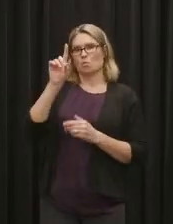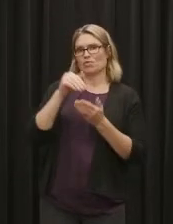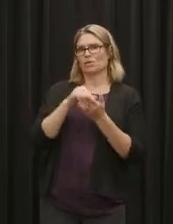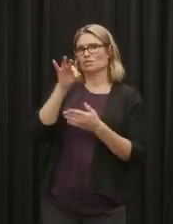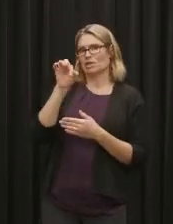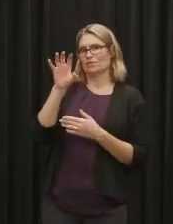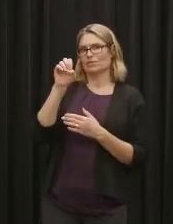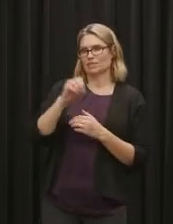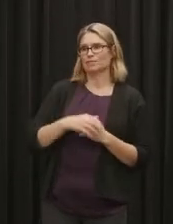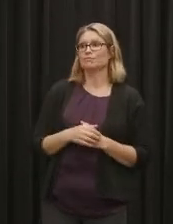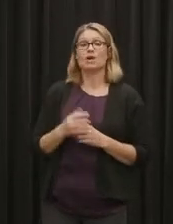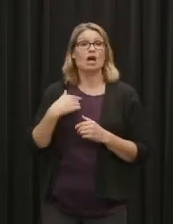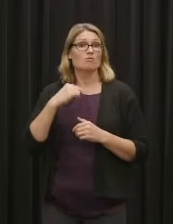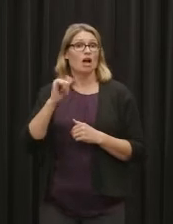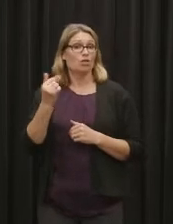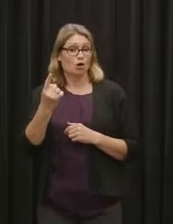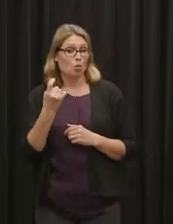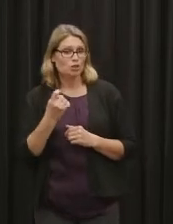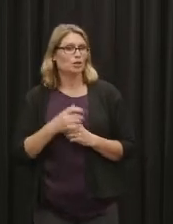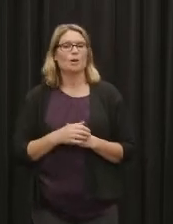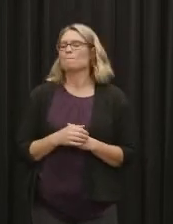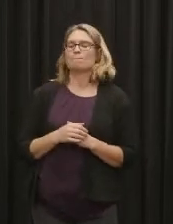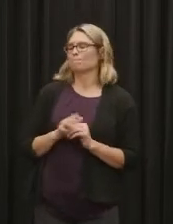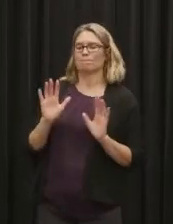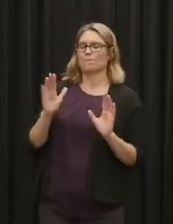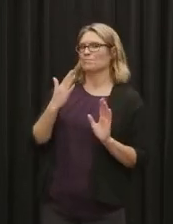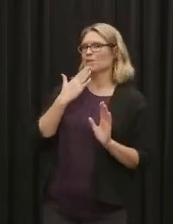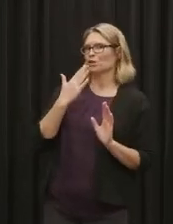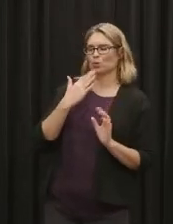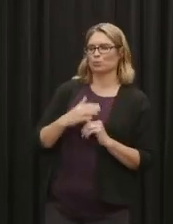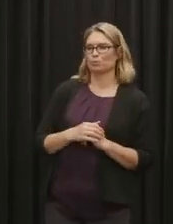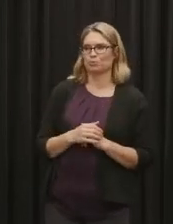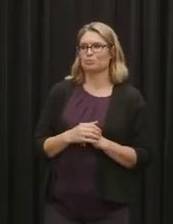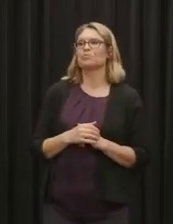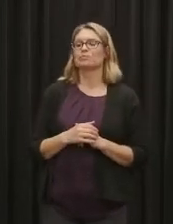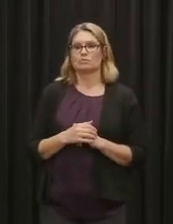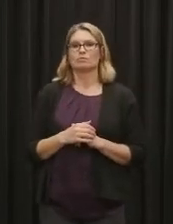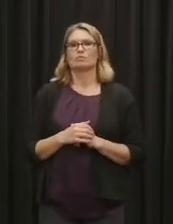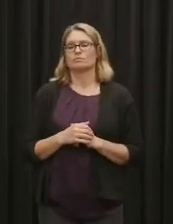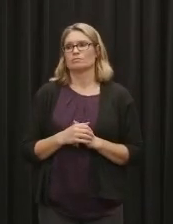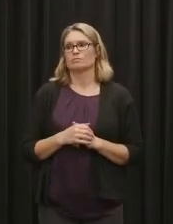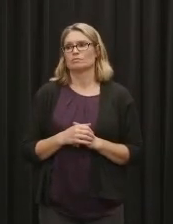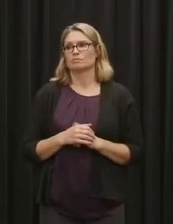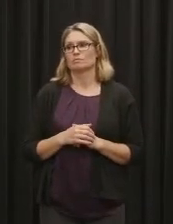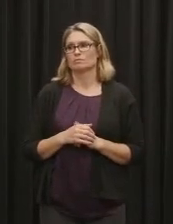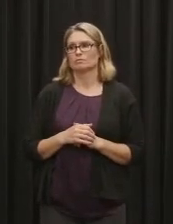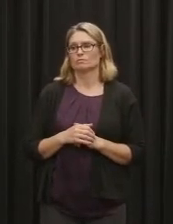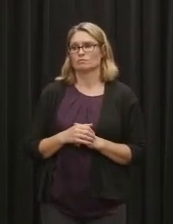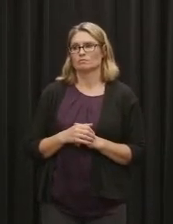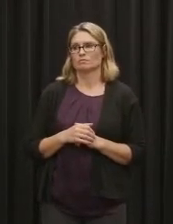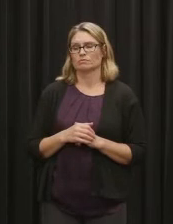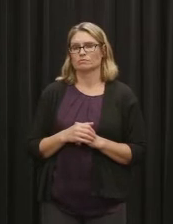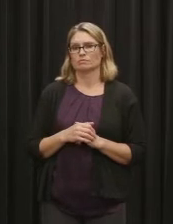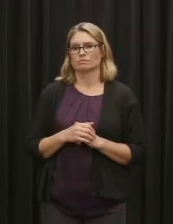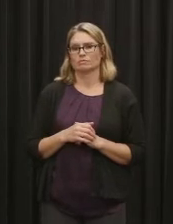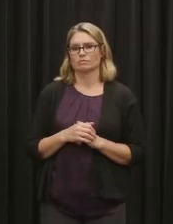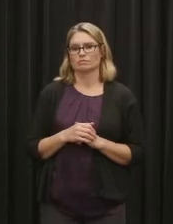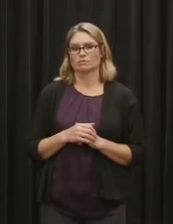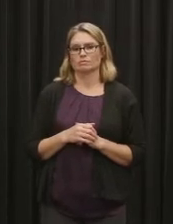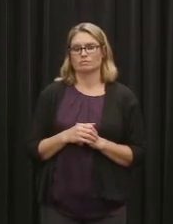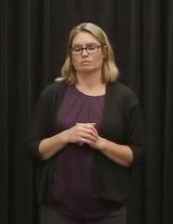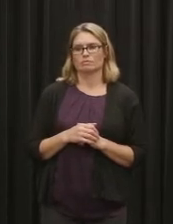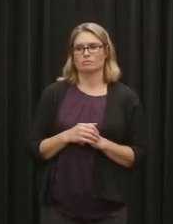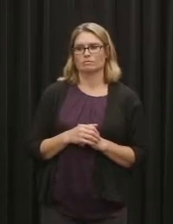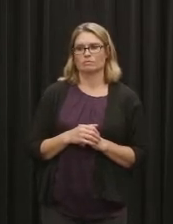Mr. Fortnum, do you have a follow-up? No, thanks. Thank you. Thank you. Jean-Philippe Hugues, Radio-Canada.